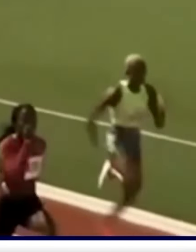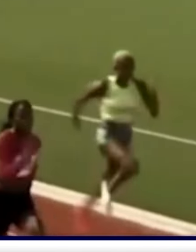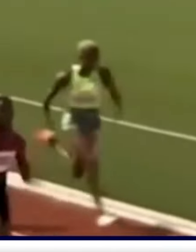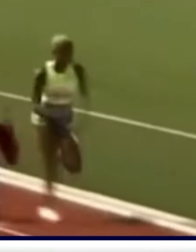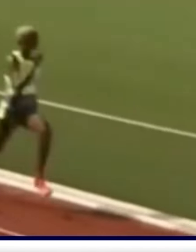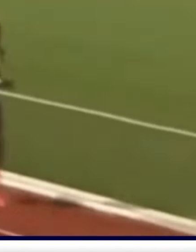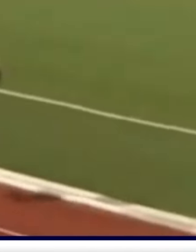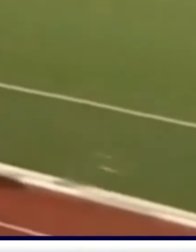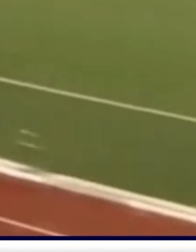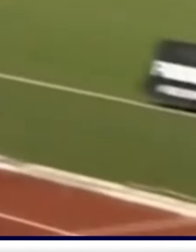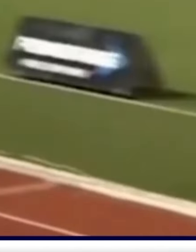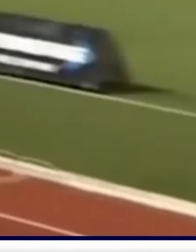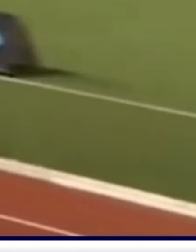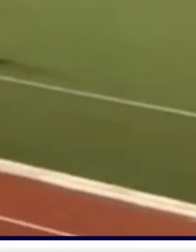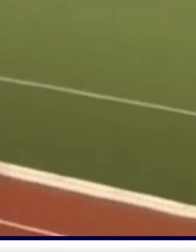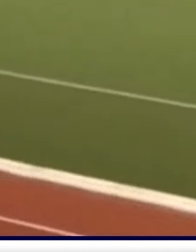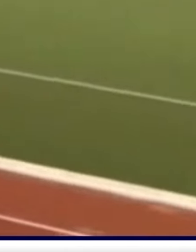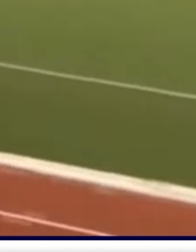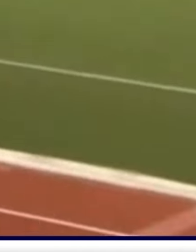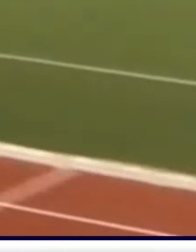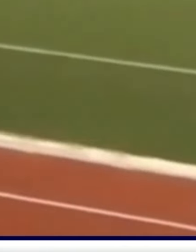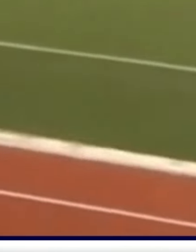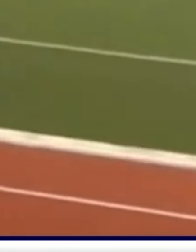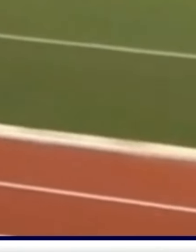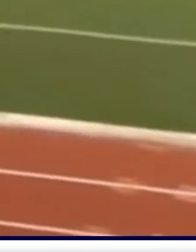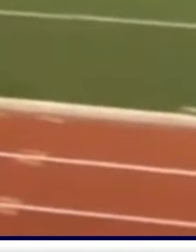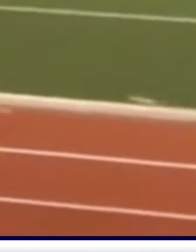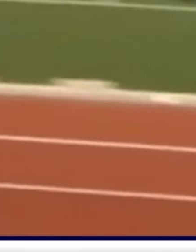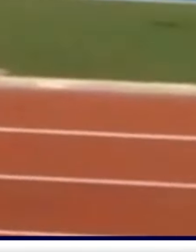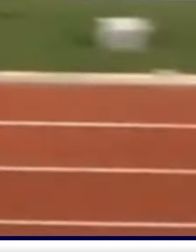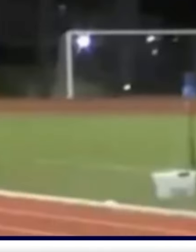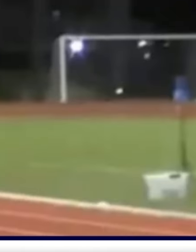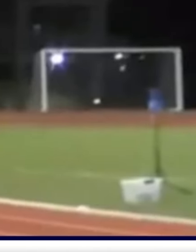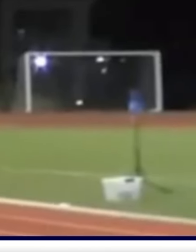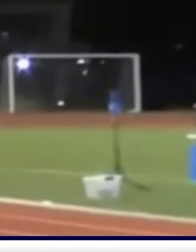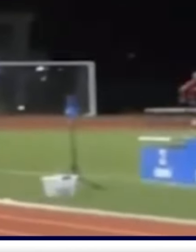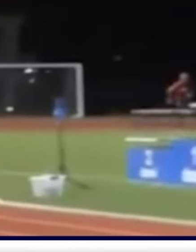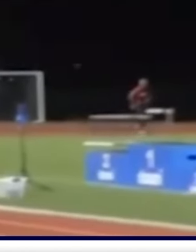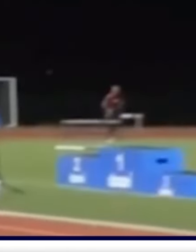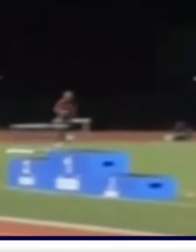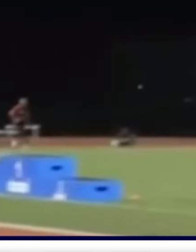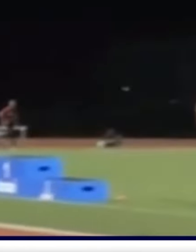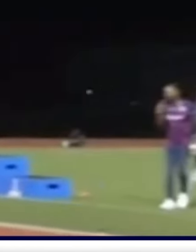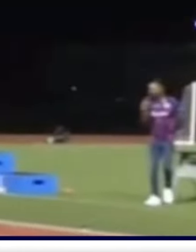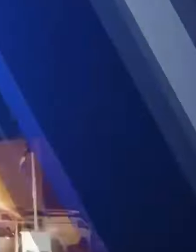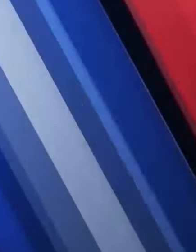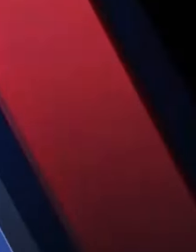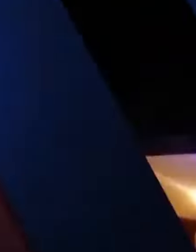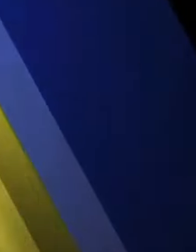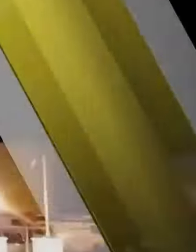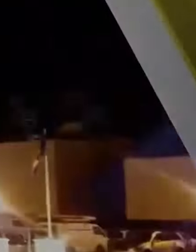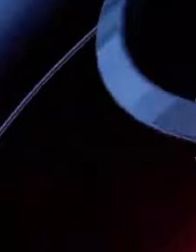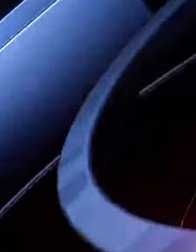sports, Tristan Evelyn sets to be added to the Barbados Olympic squad.